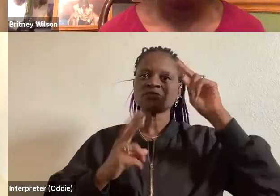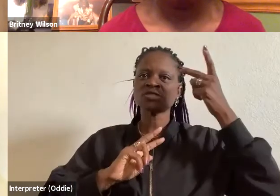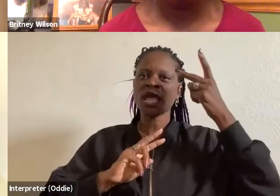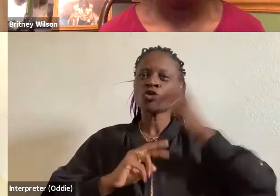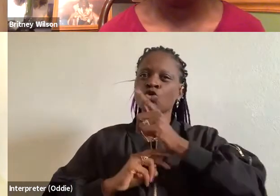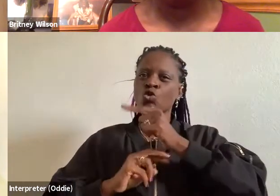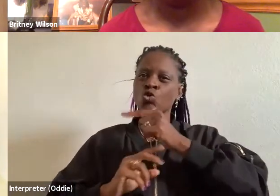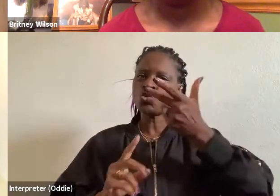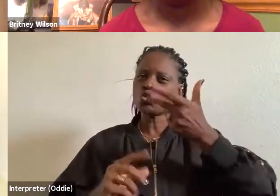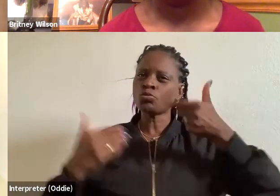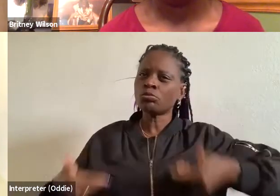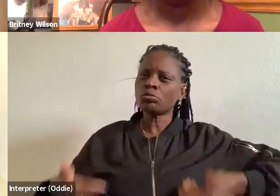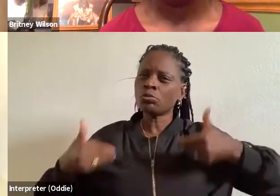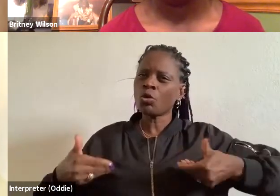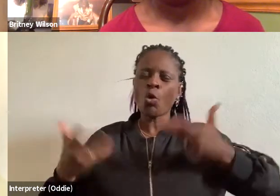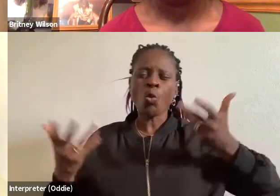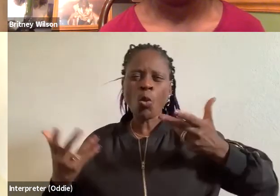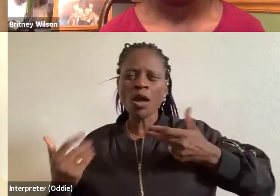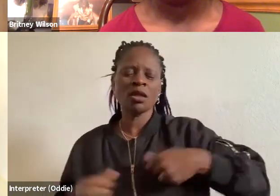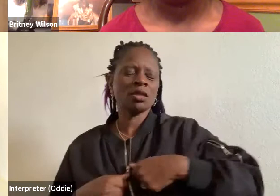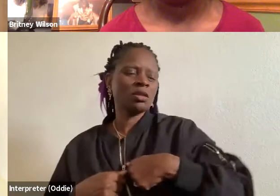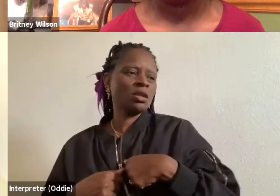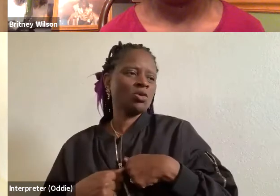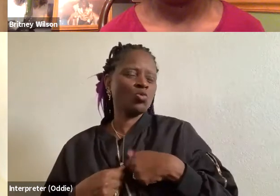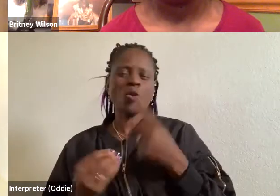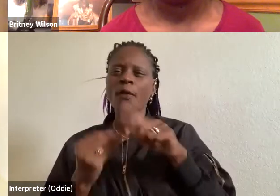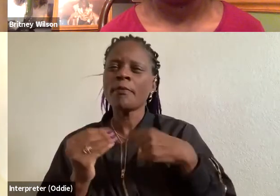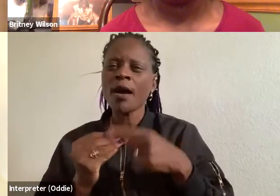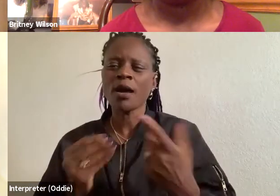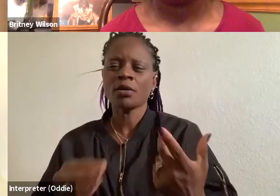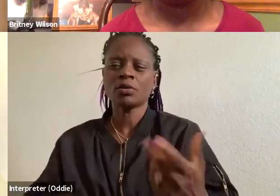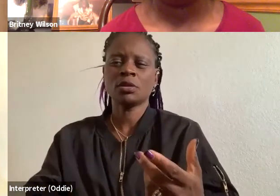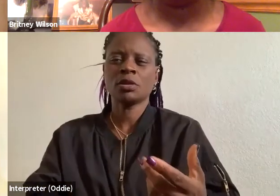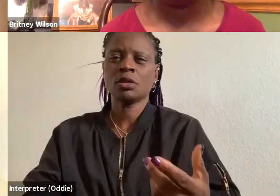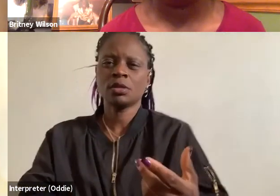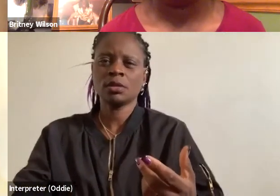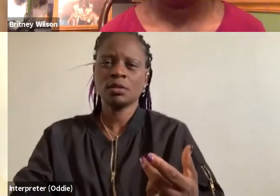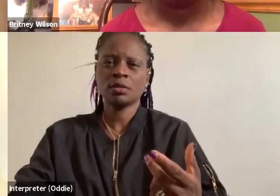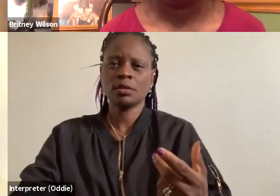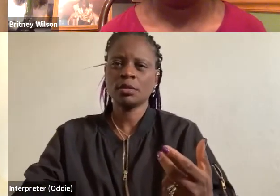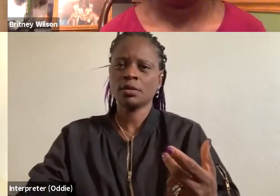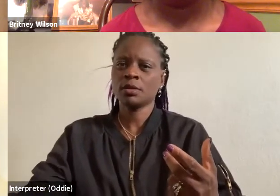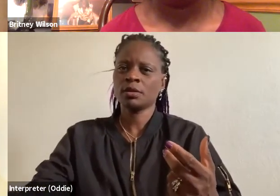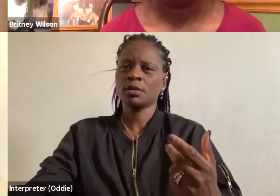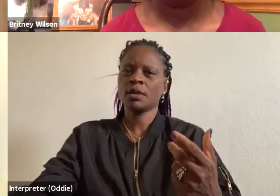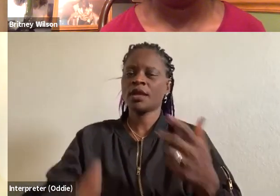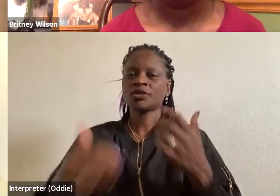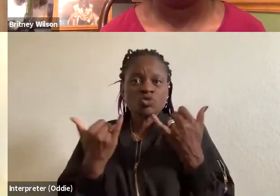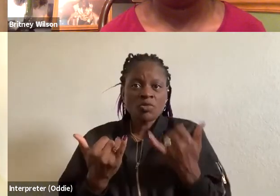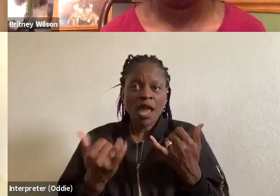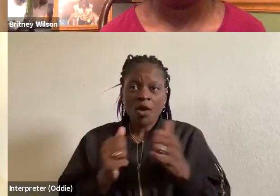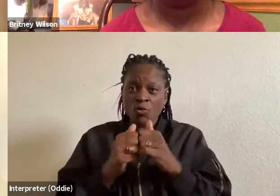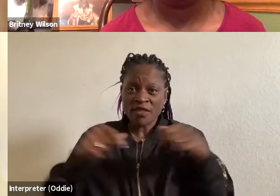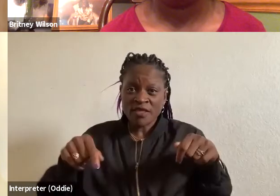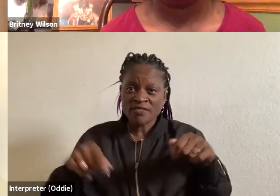are, what we are, and what we're about. So I think the older I've gotten, you know, especially with this work, it